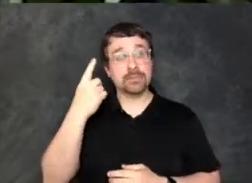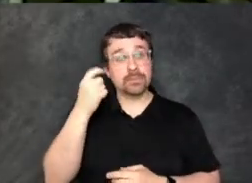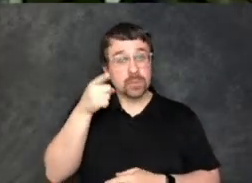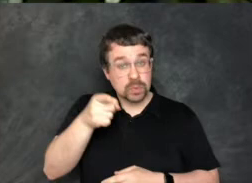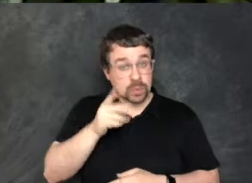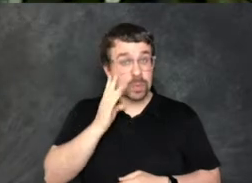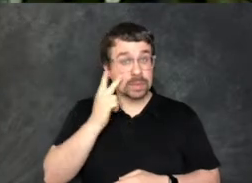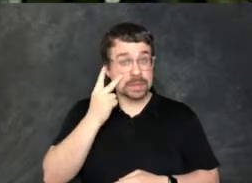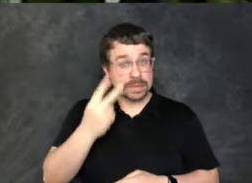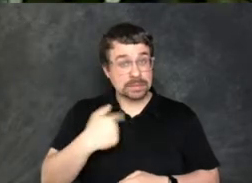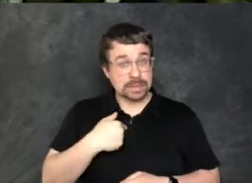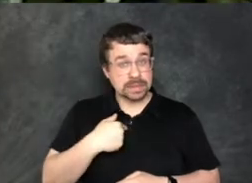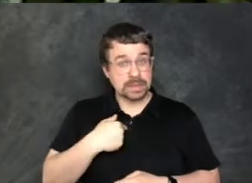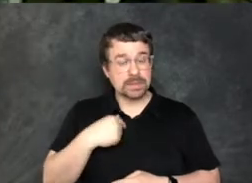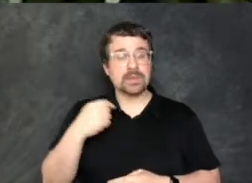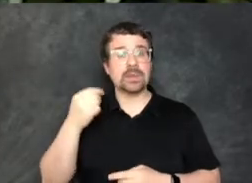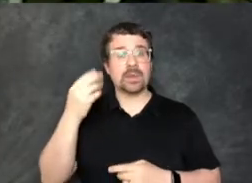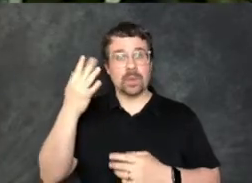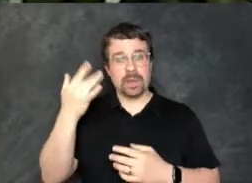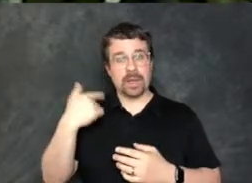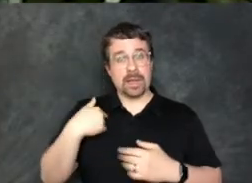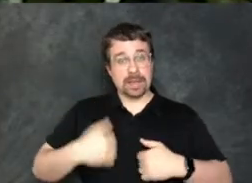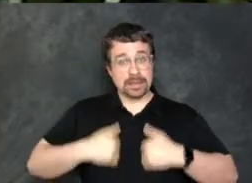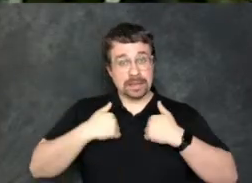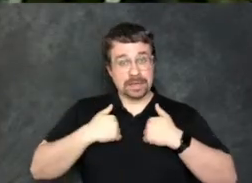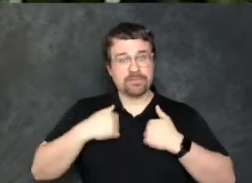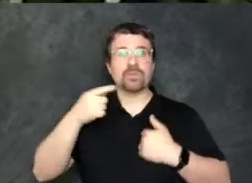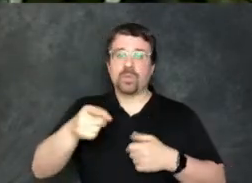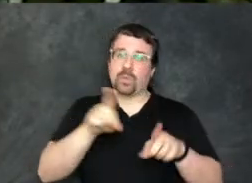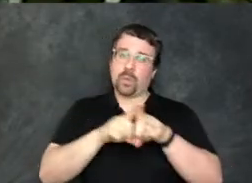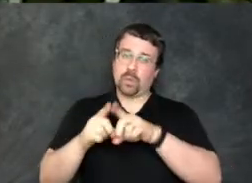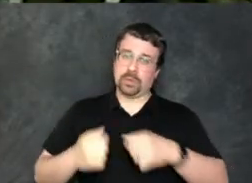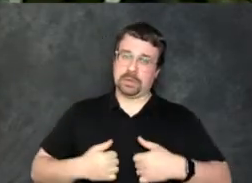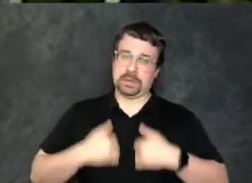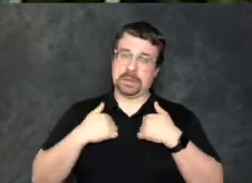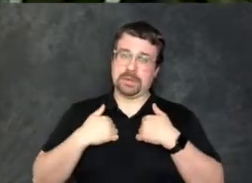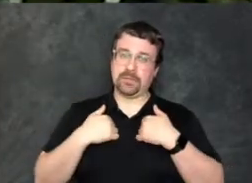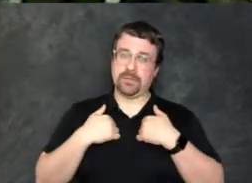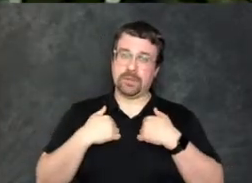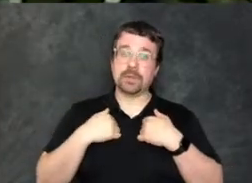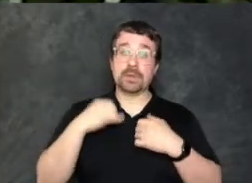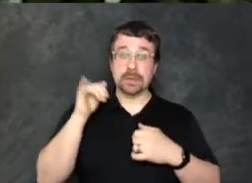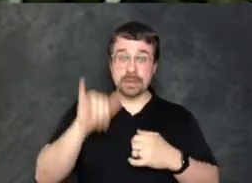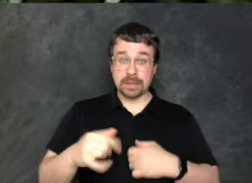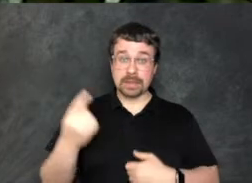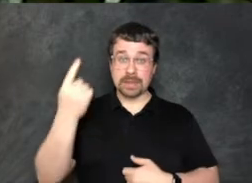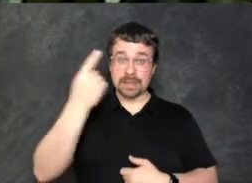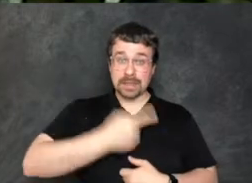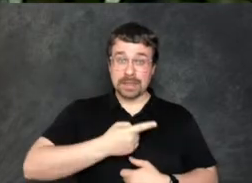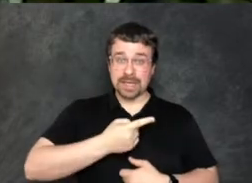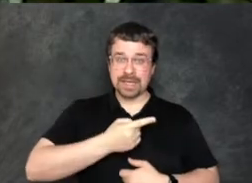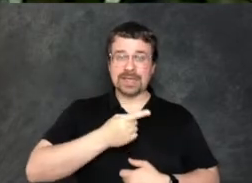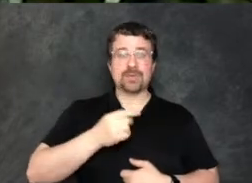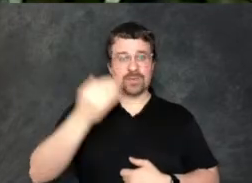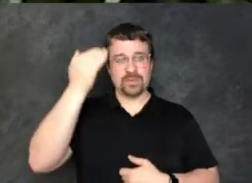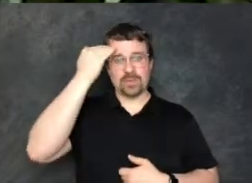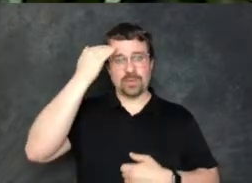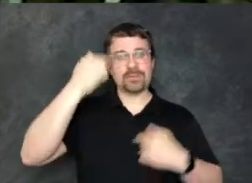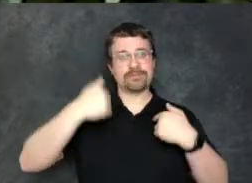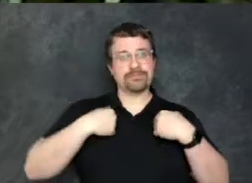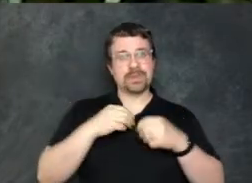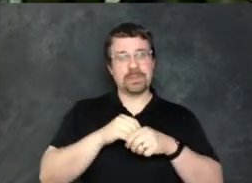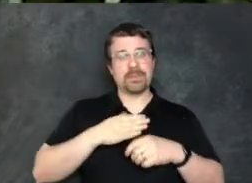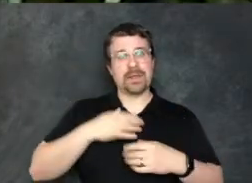longer see me, but you will see me. Because I live, you will also live. On that